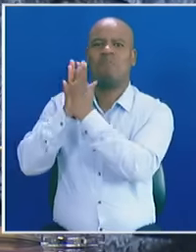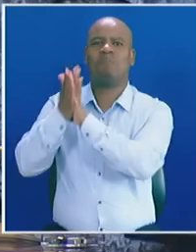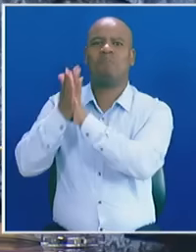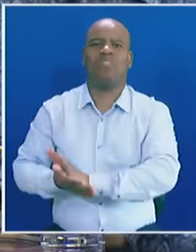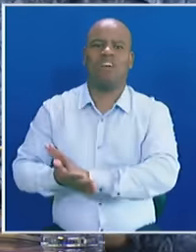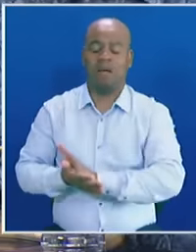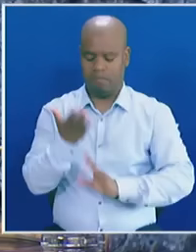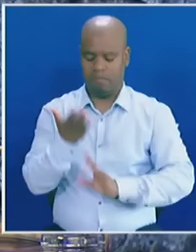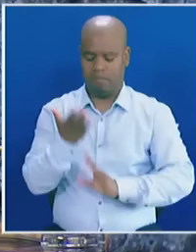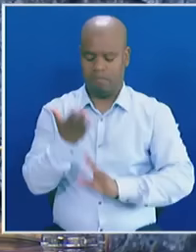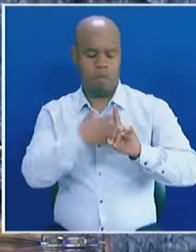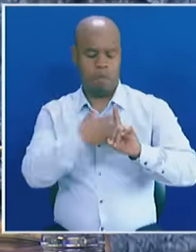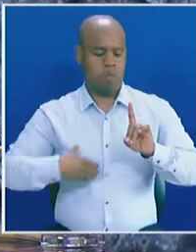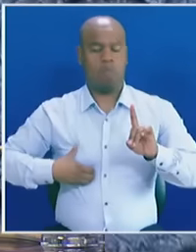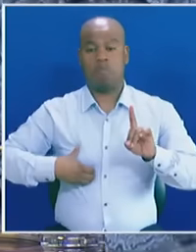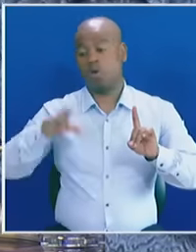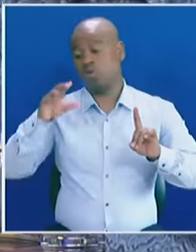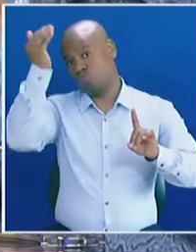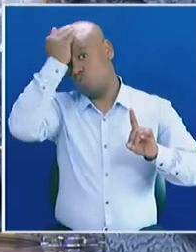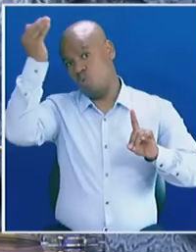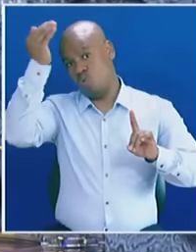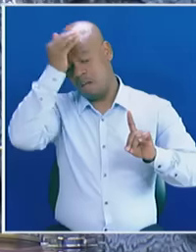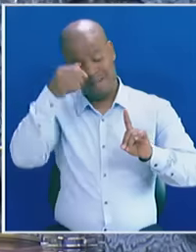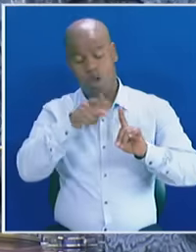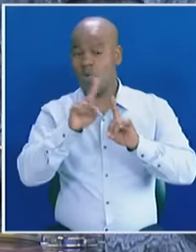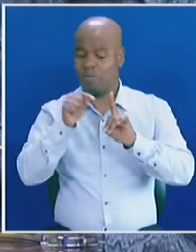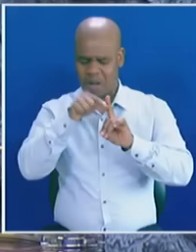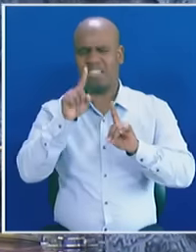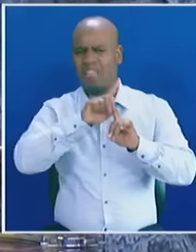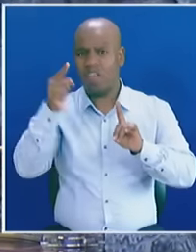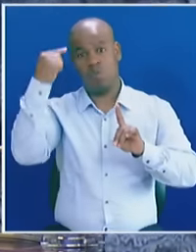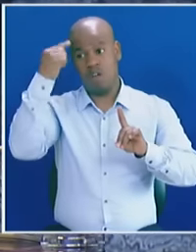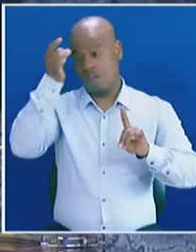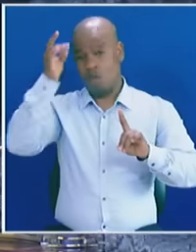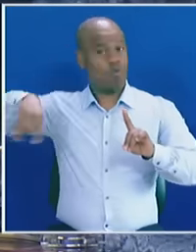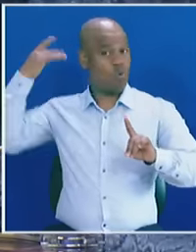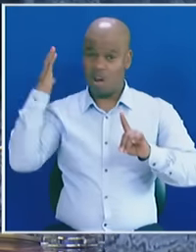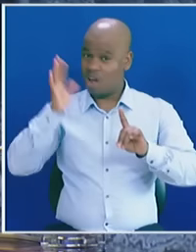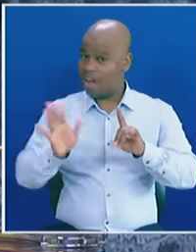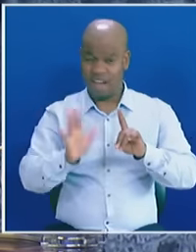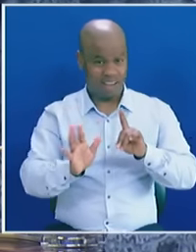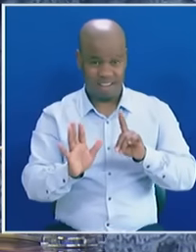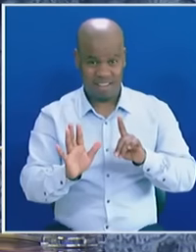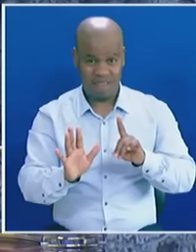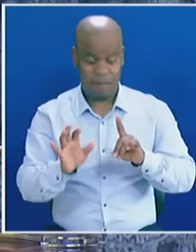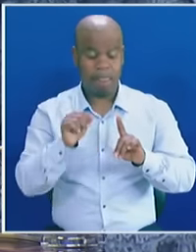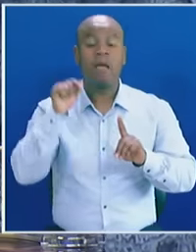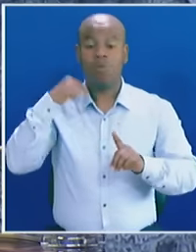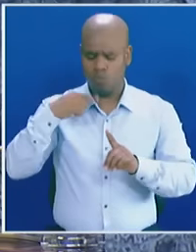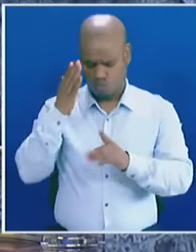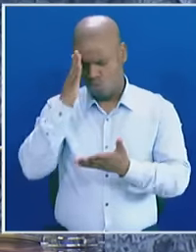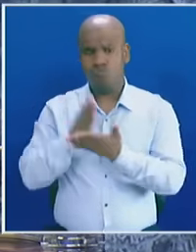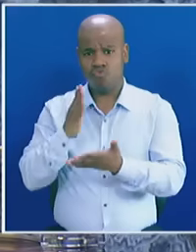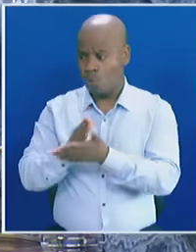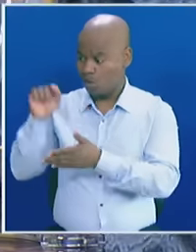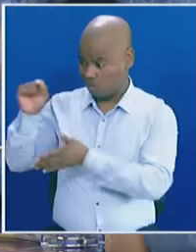Mr. Zuma must not think we forgot about that. And now that it is indisputable fact that the